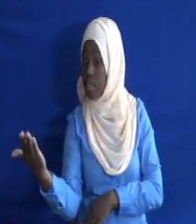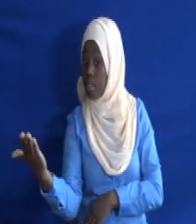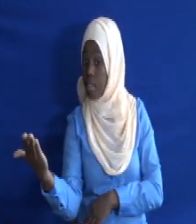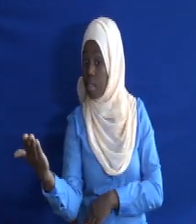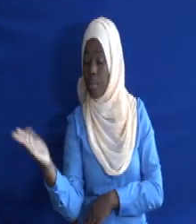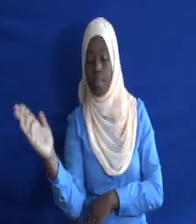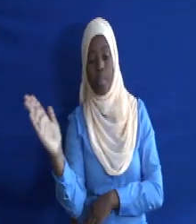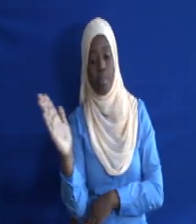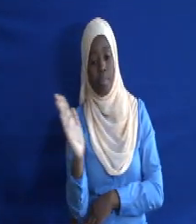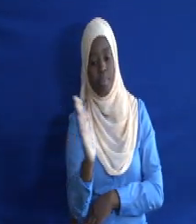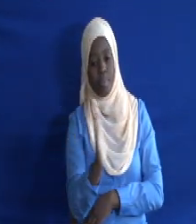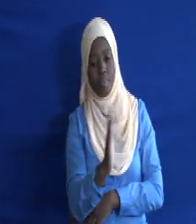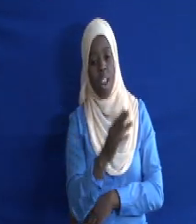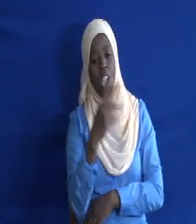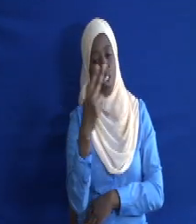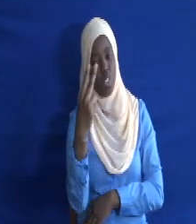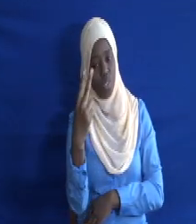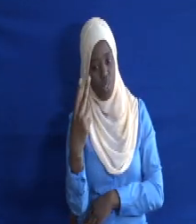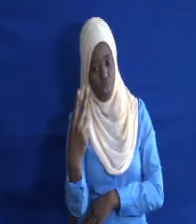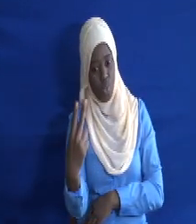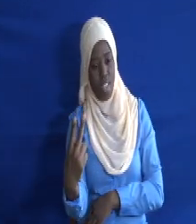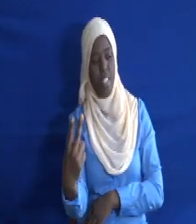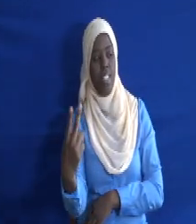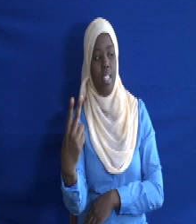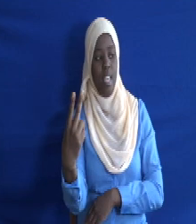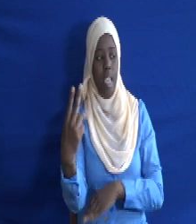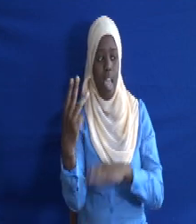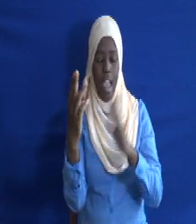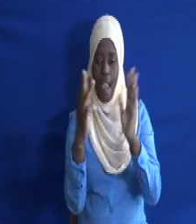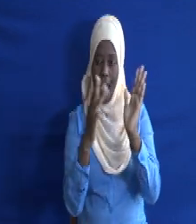And then 28.